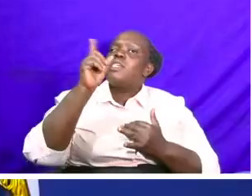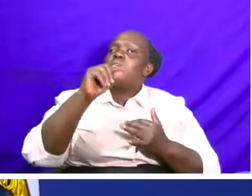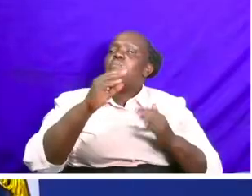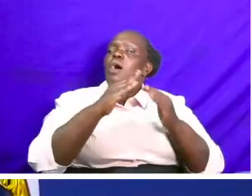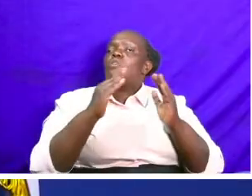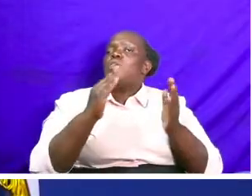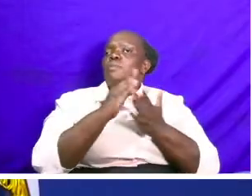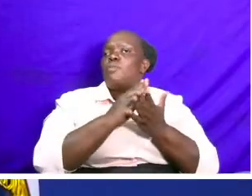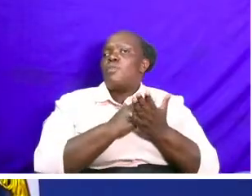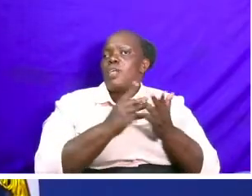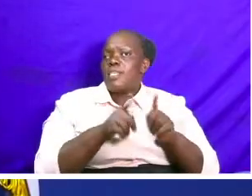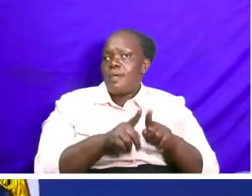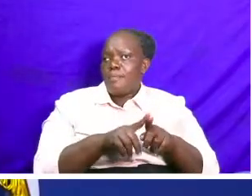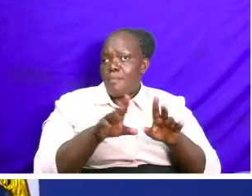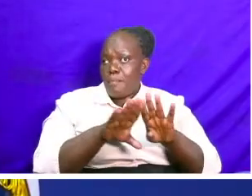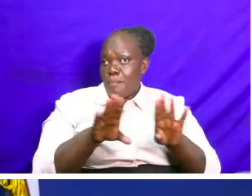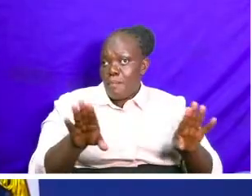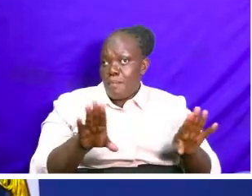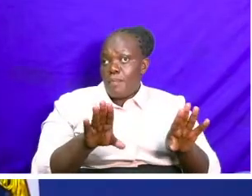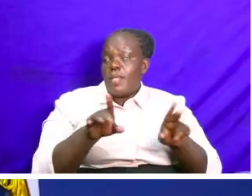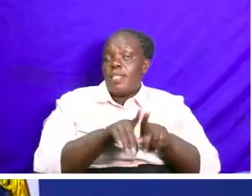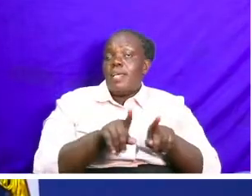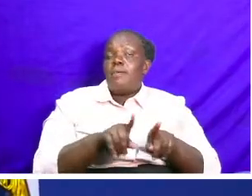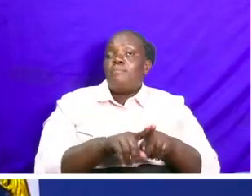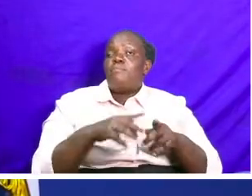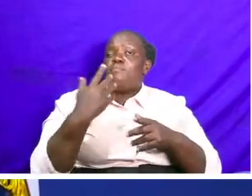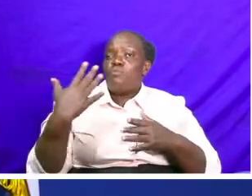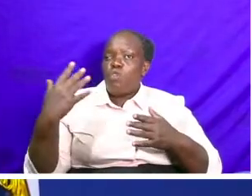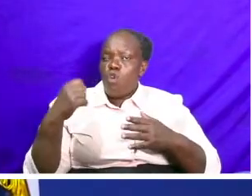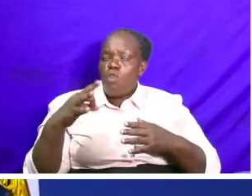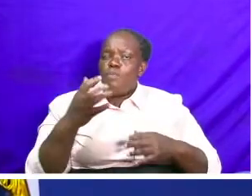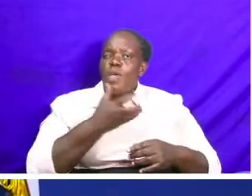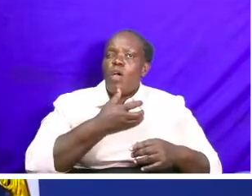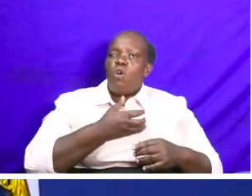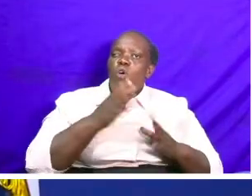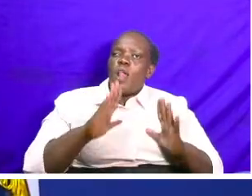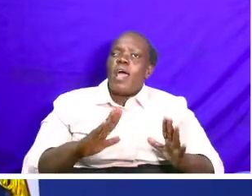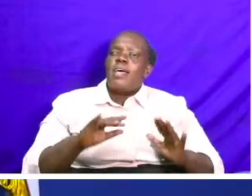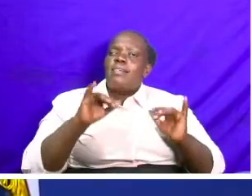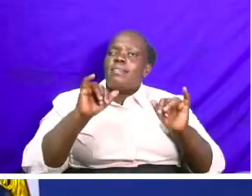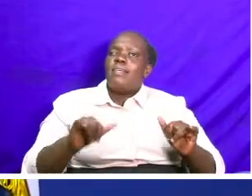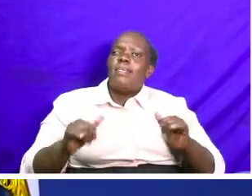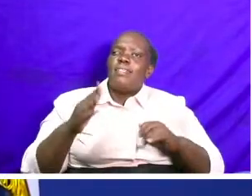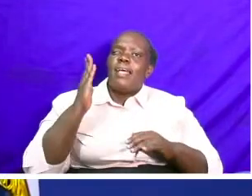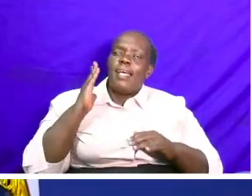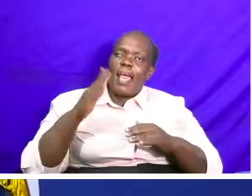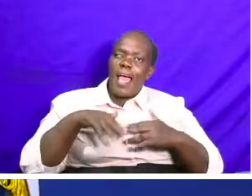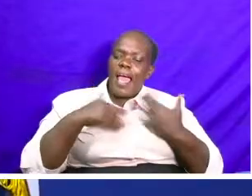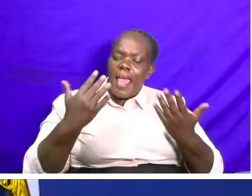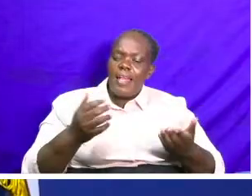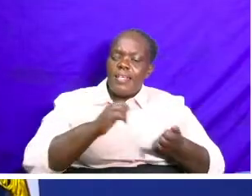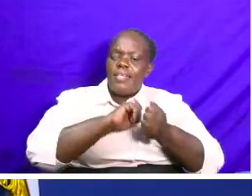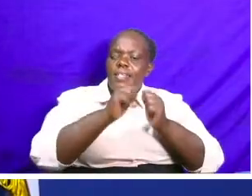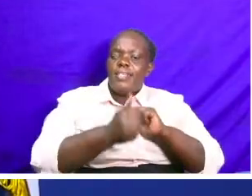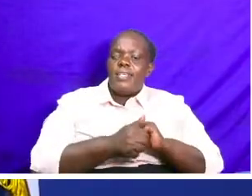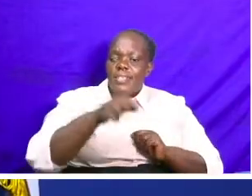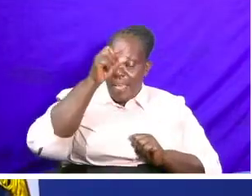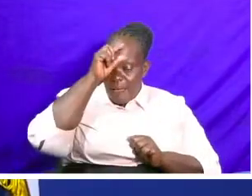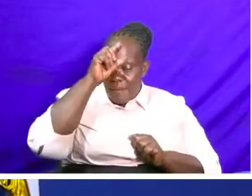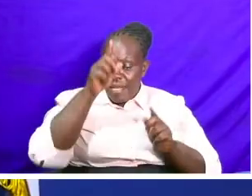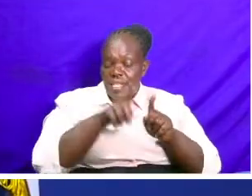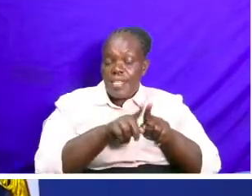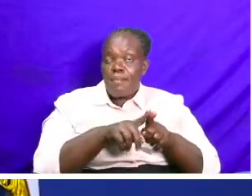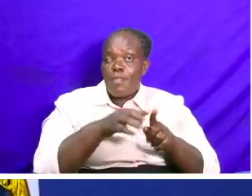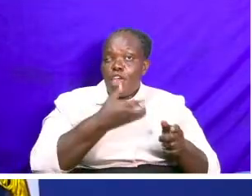Program are the permanent property of the owners and remain secure despite any change in government. So